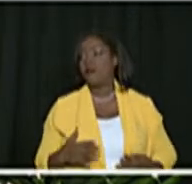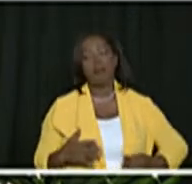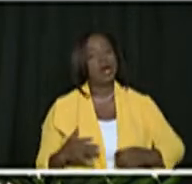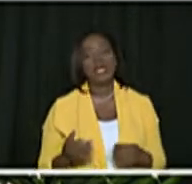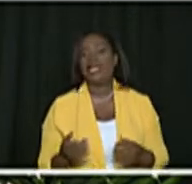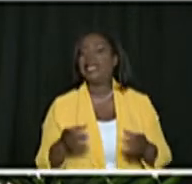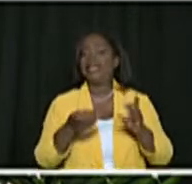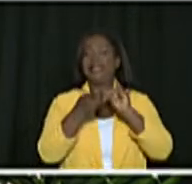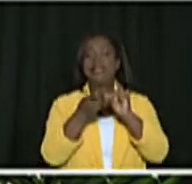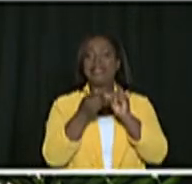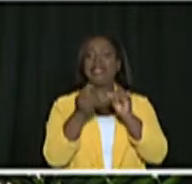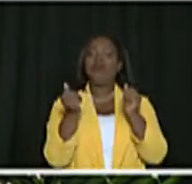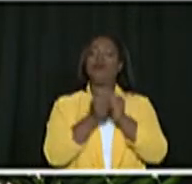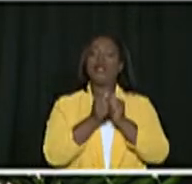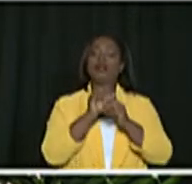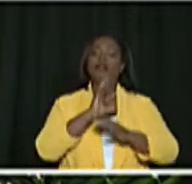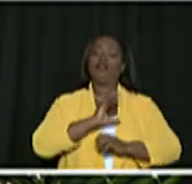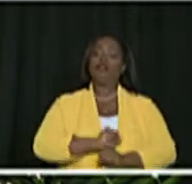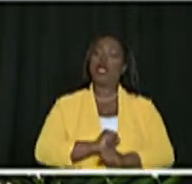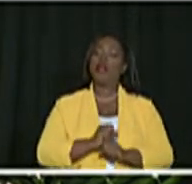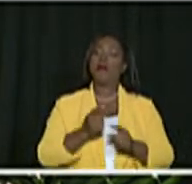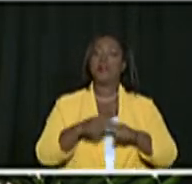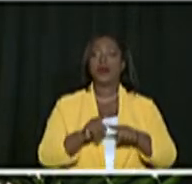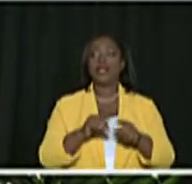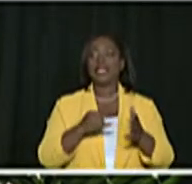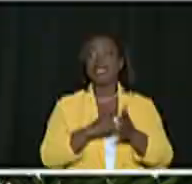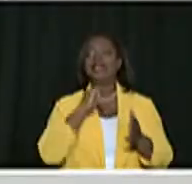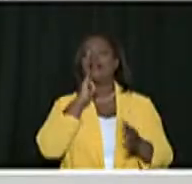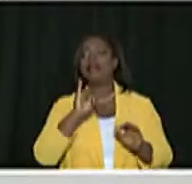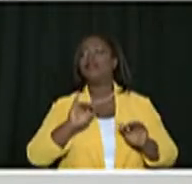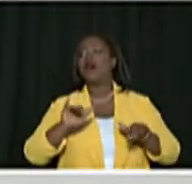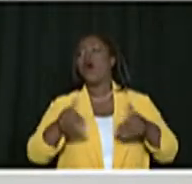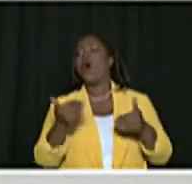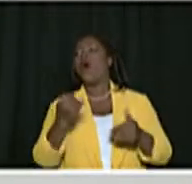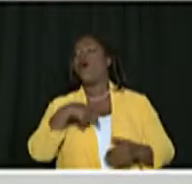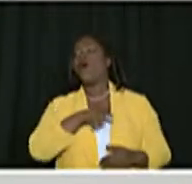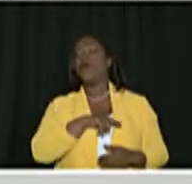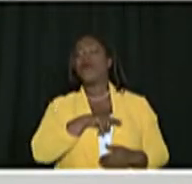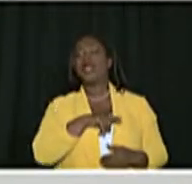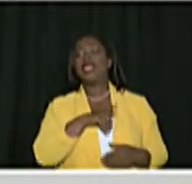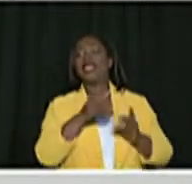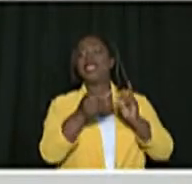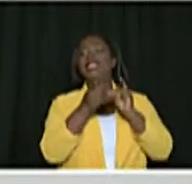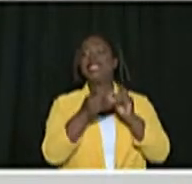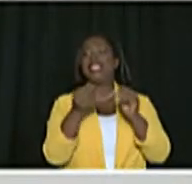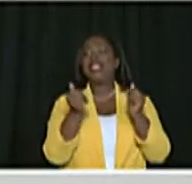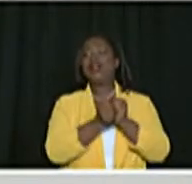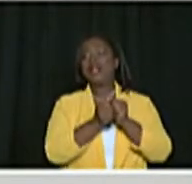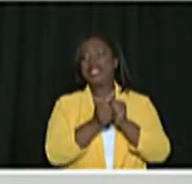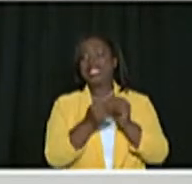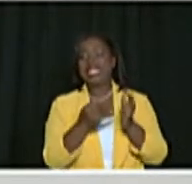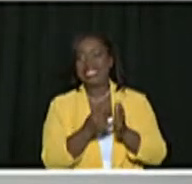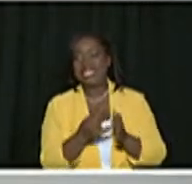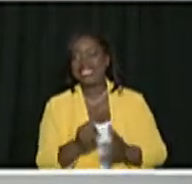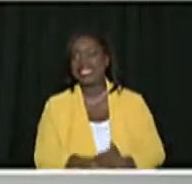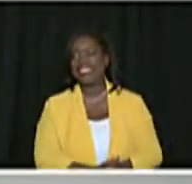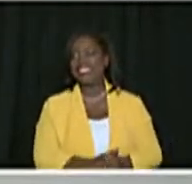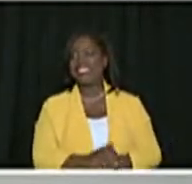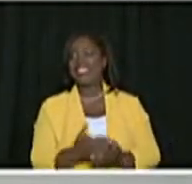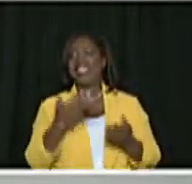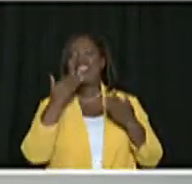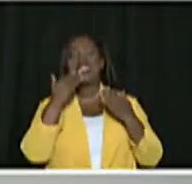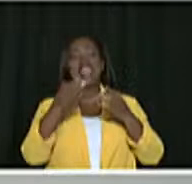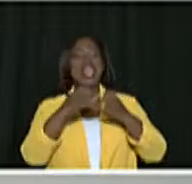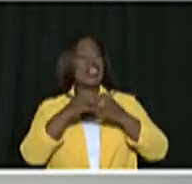It's how we deal with it. Yeah. Dr. Morgan, your energy is quite infectious. Thank you very